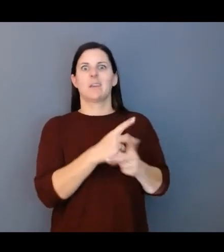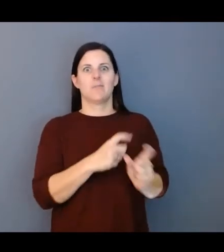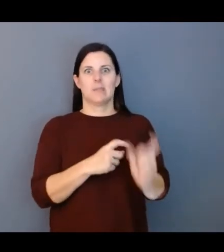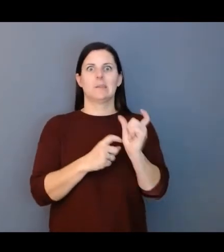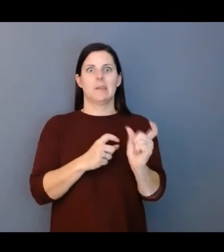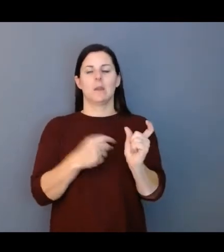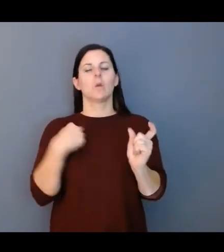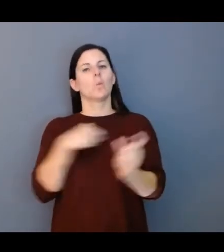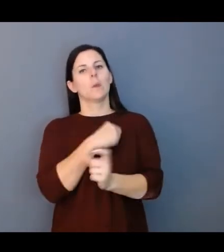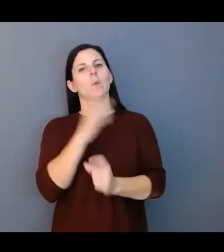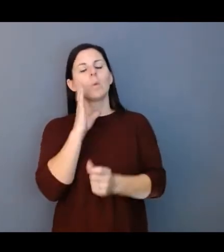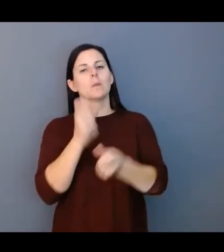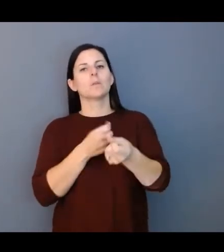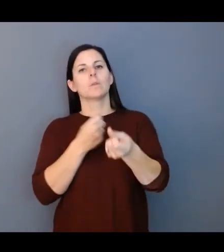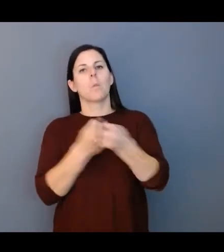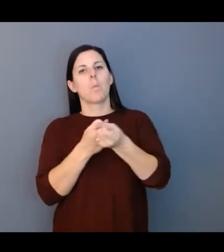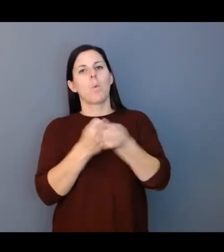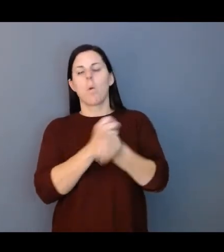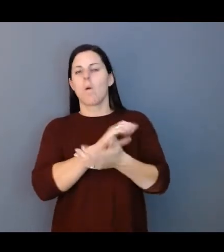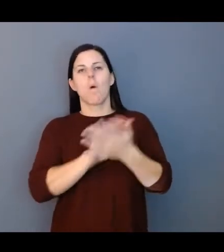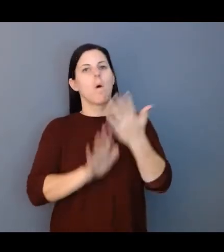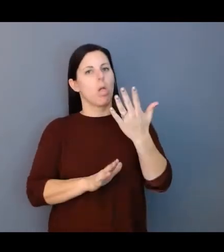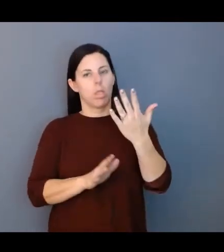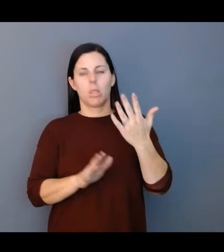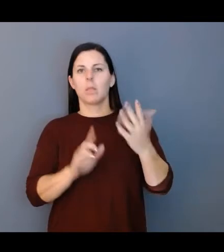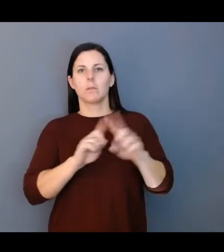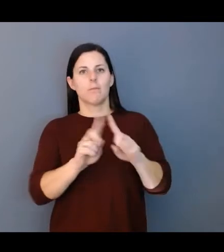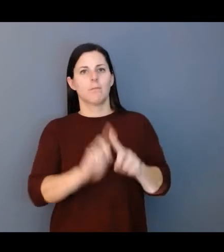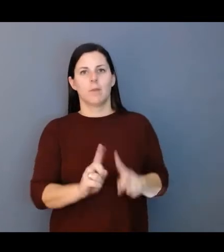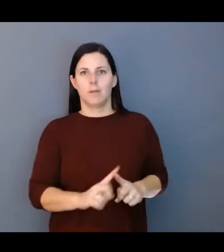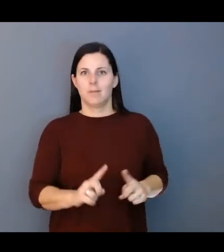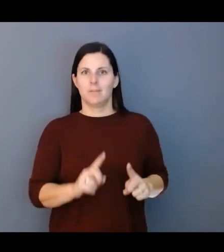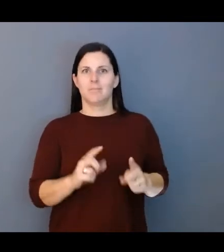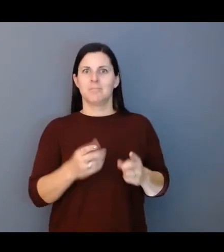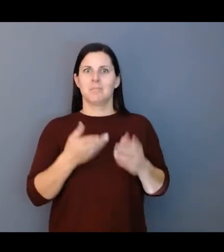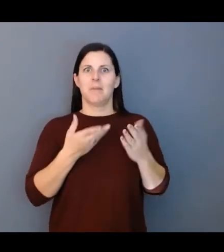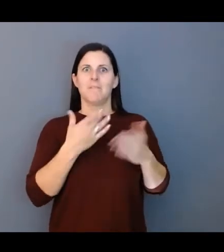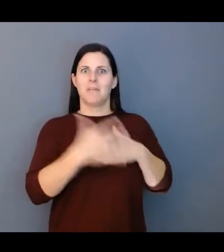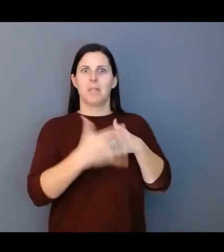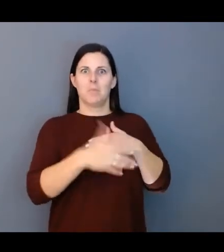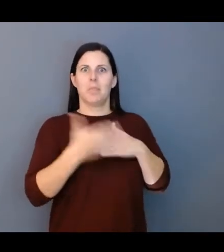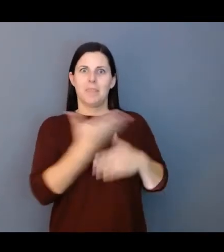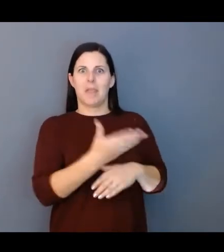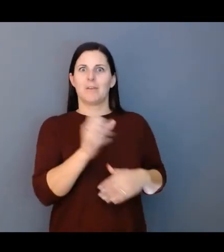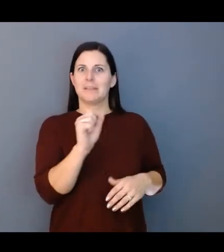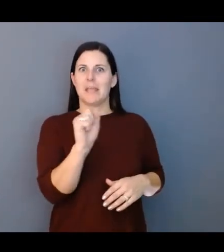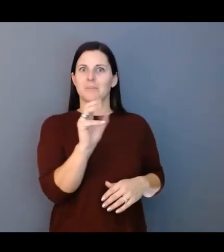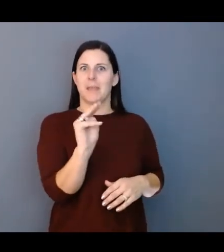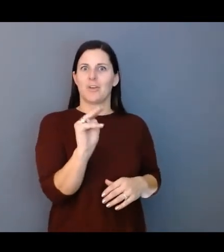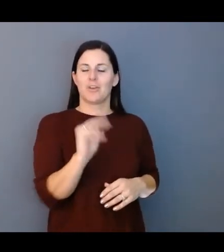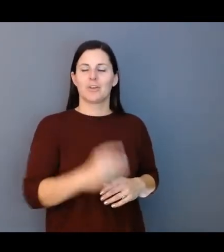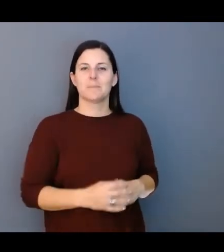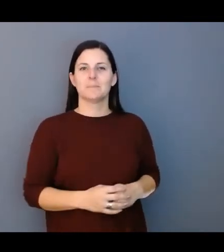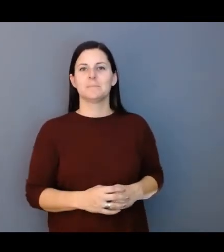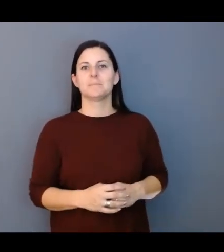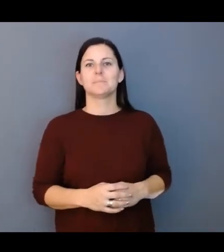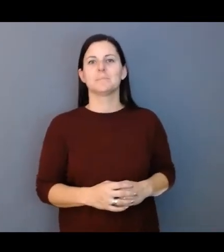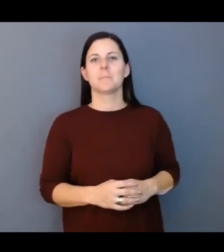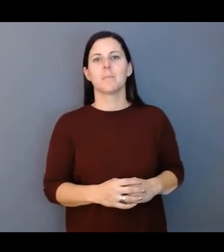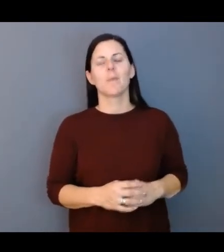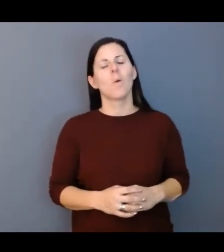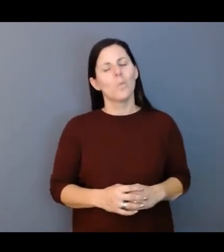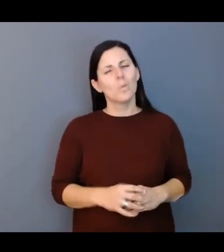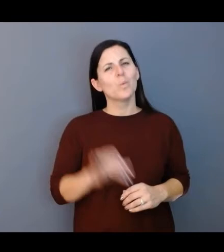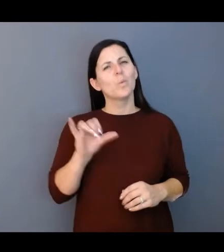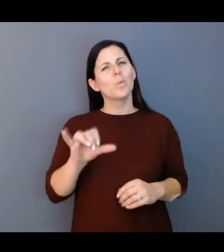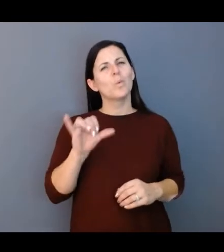container. So we support all the containers that is available today in SageMaker. That's awesome. So for some